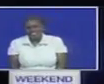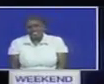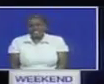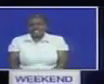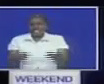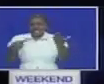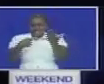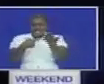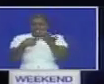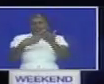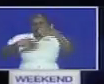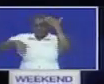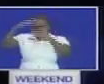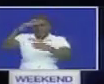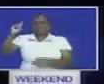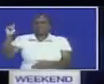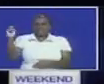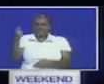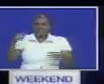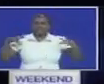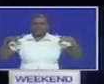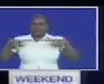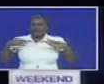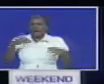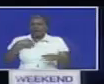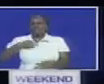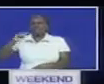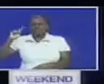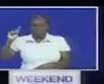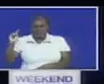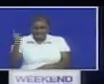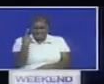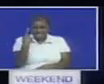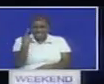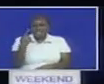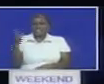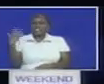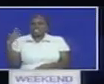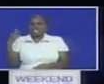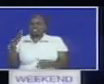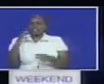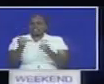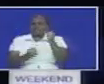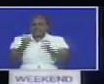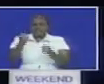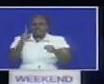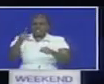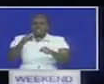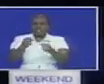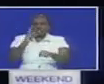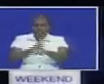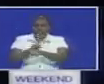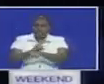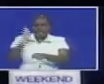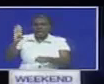Now, the Technical University of Kenya boasts of having the first green vehicle, a tuk-tuk that runs purely on biodiesel fuel.